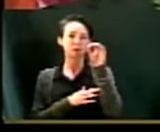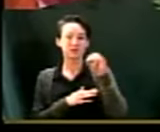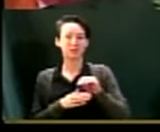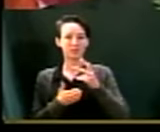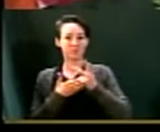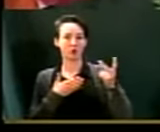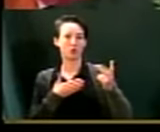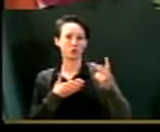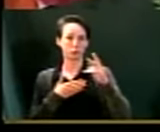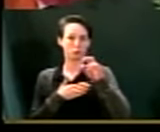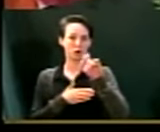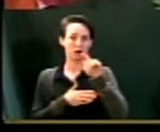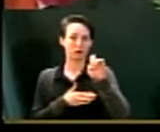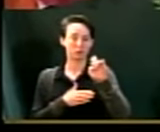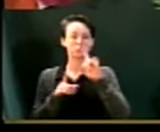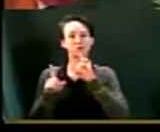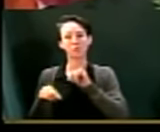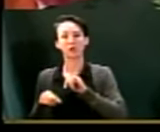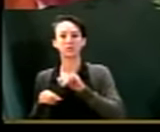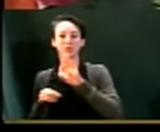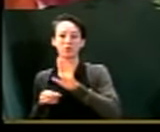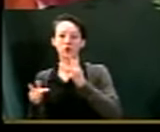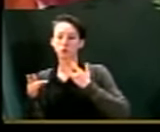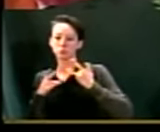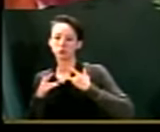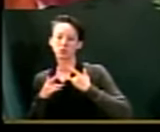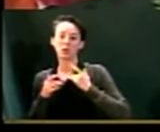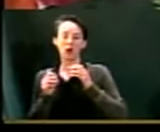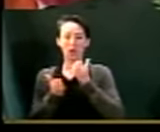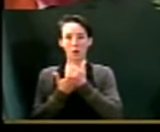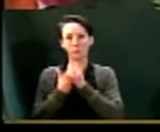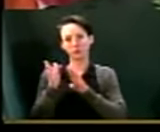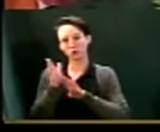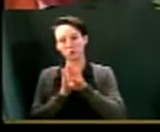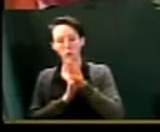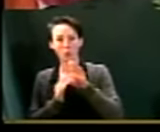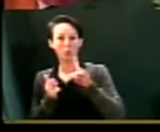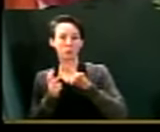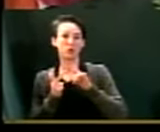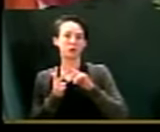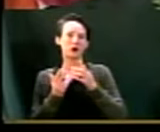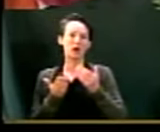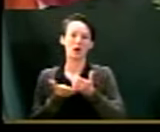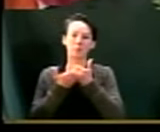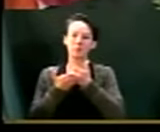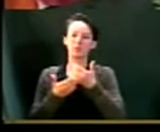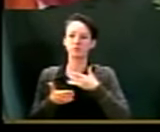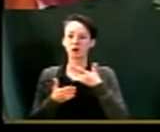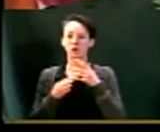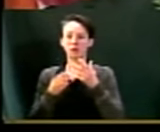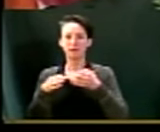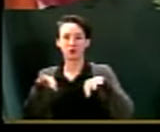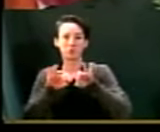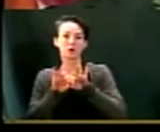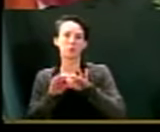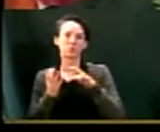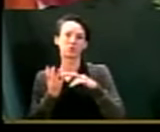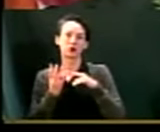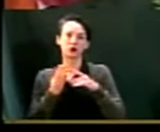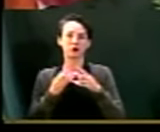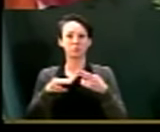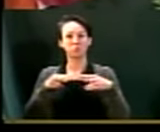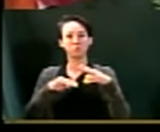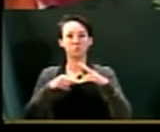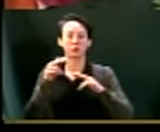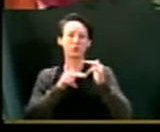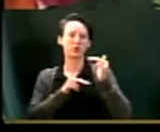concerns, in helping our teachers grow, in making our teachers feel valued, and in building a positive culture regarding